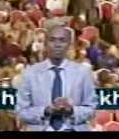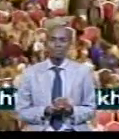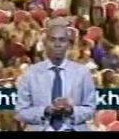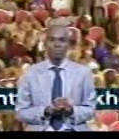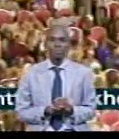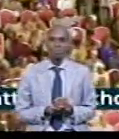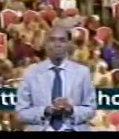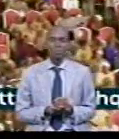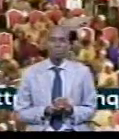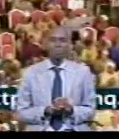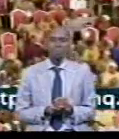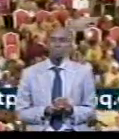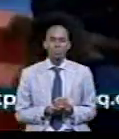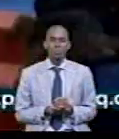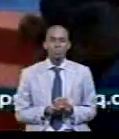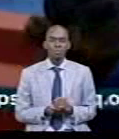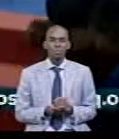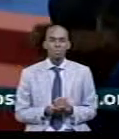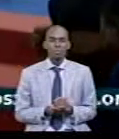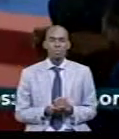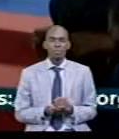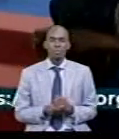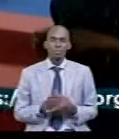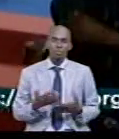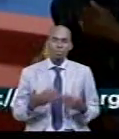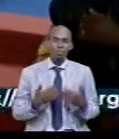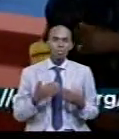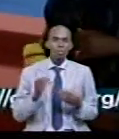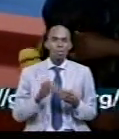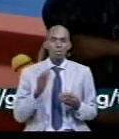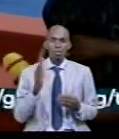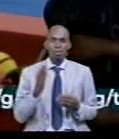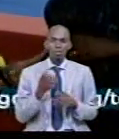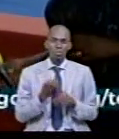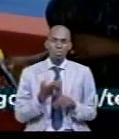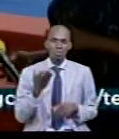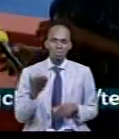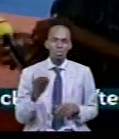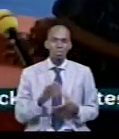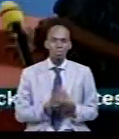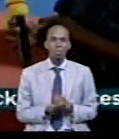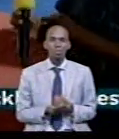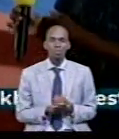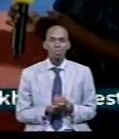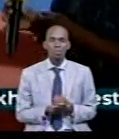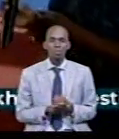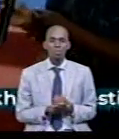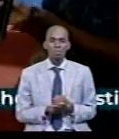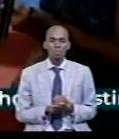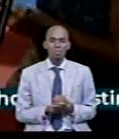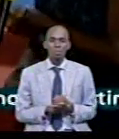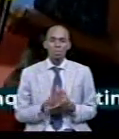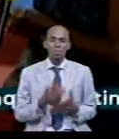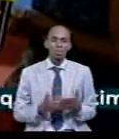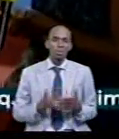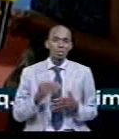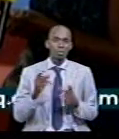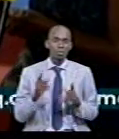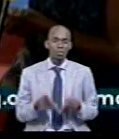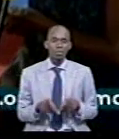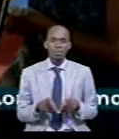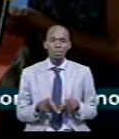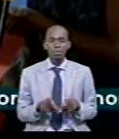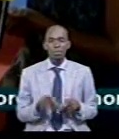please. We have some more testimonies from here. The next testifier is our sister Mary